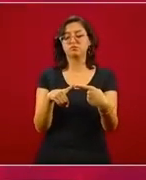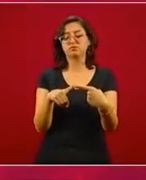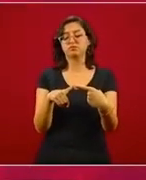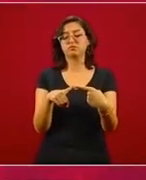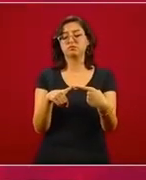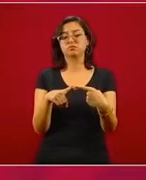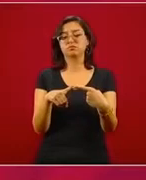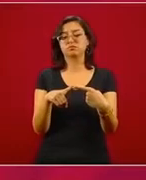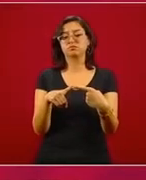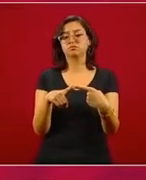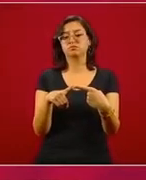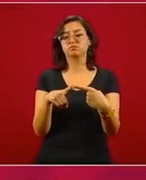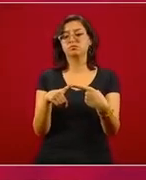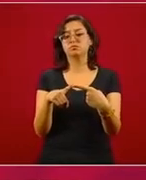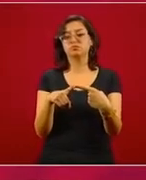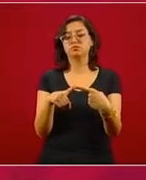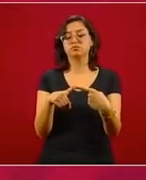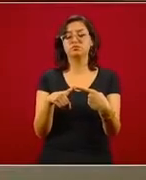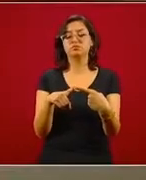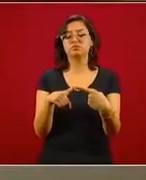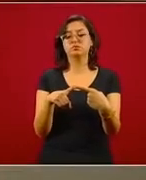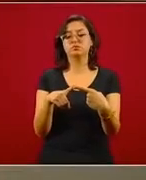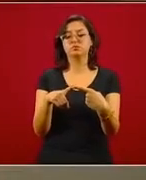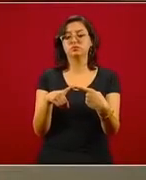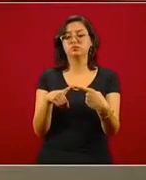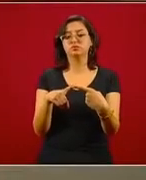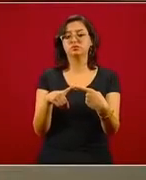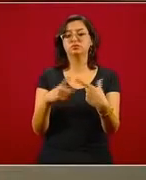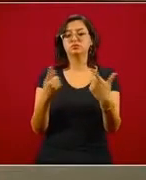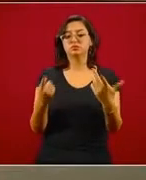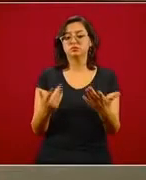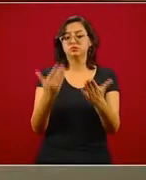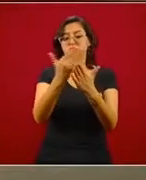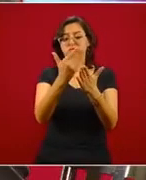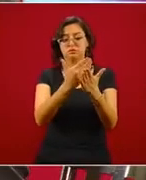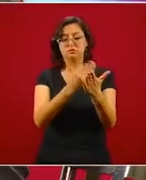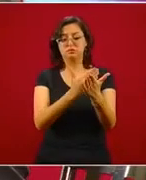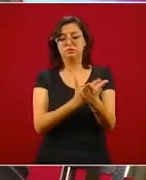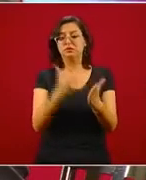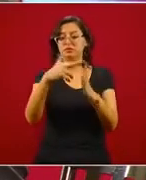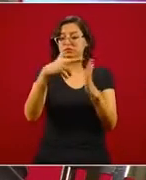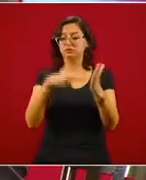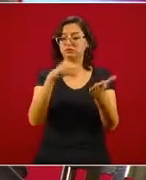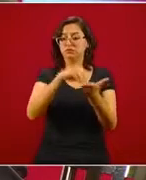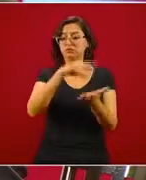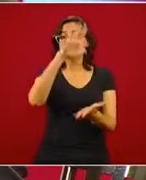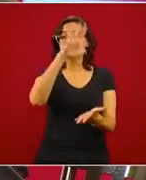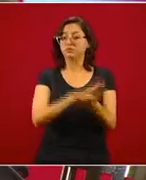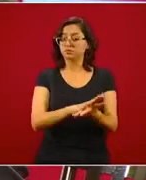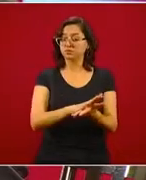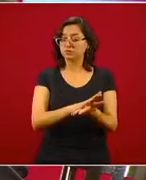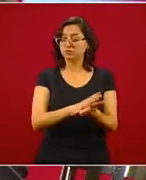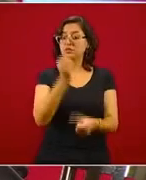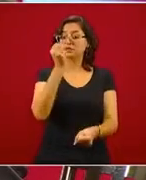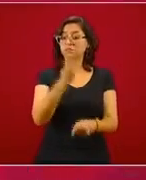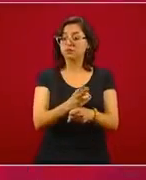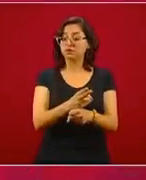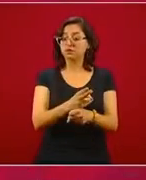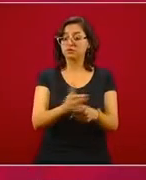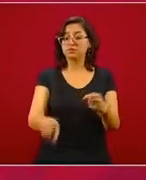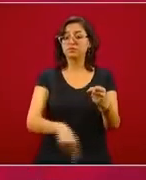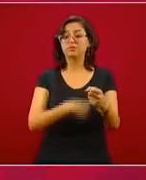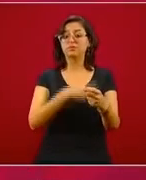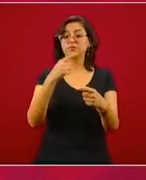have a mechanism that guarantees that people register early